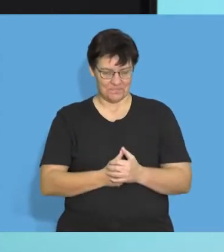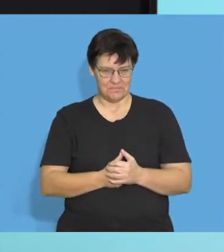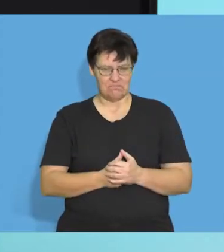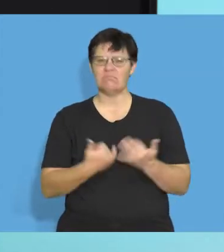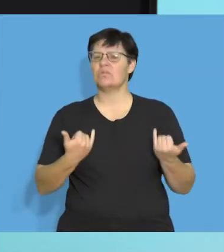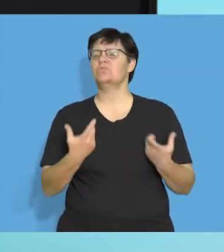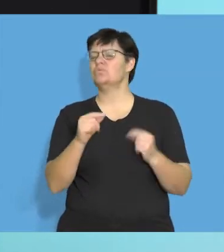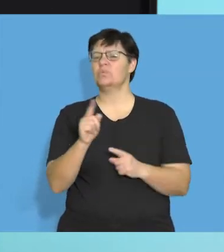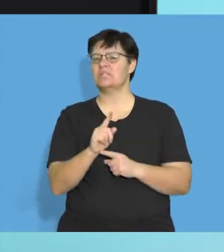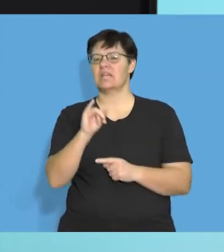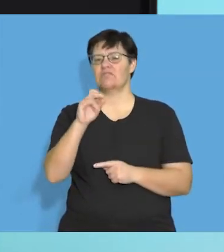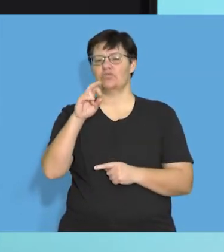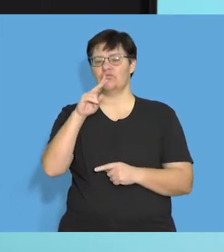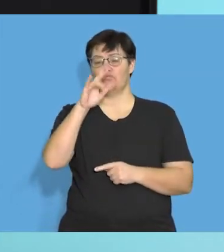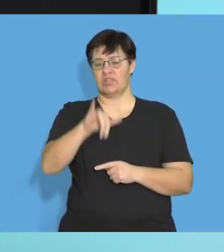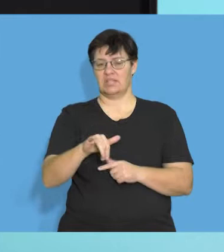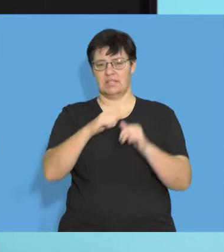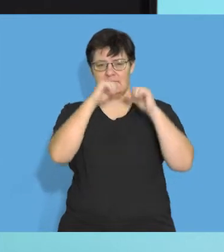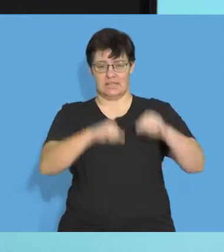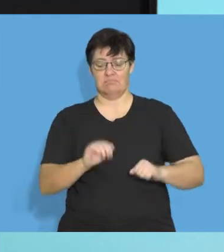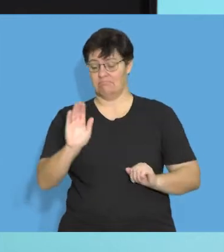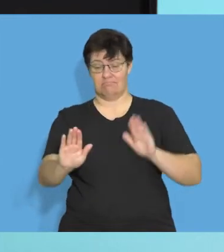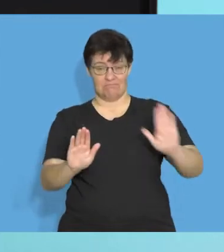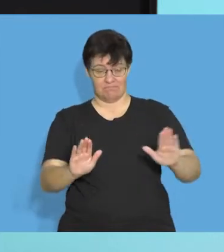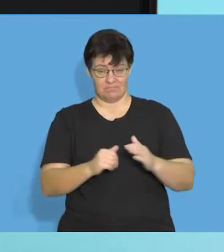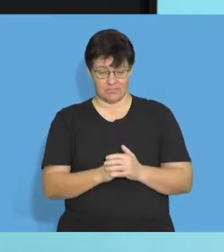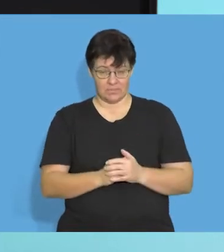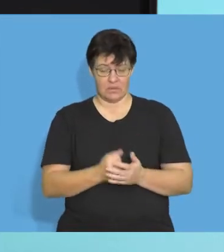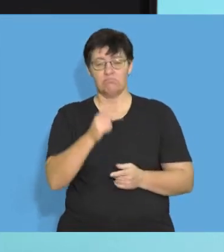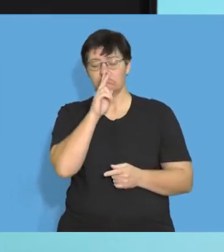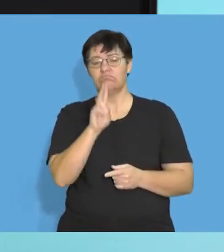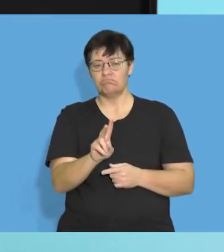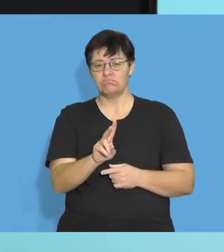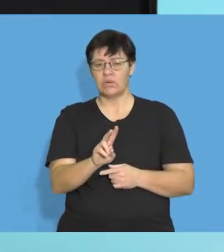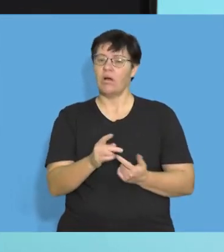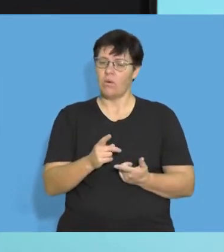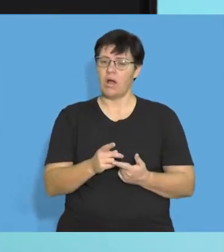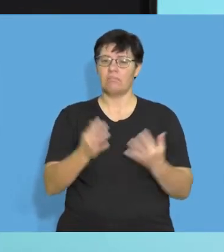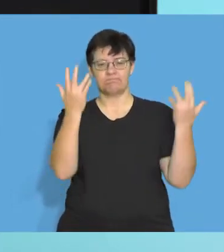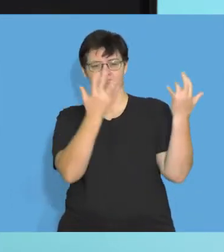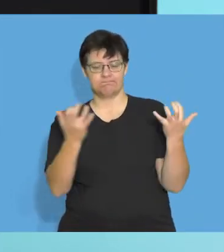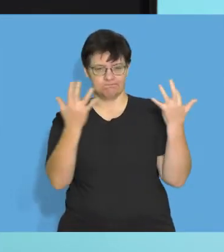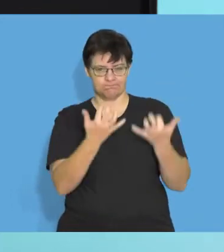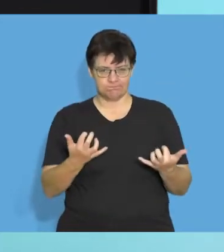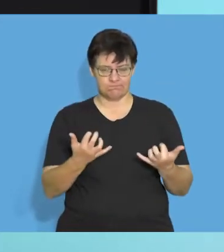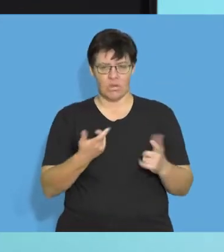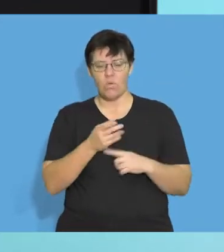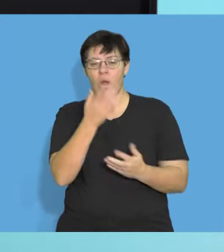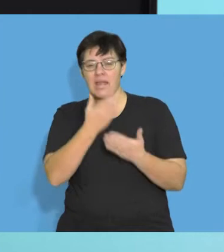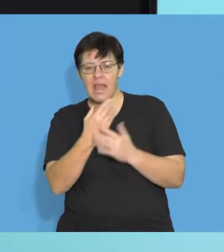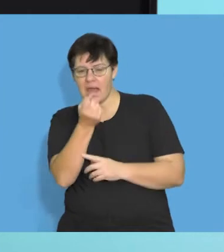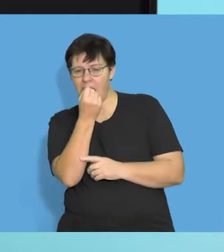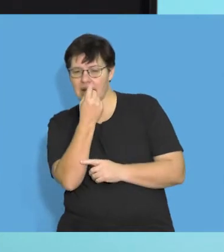inventory systems. We're looking at specific calculations that you need to be au fait with to fully understand